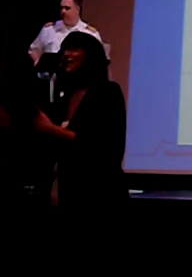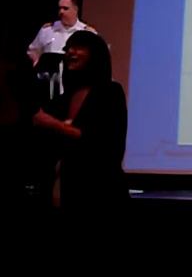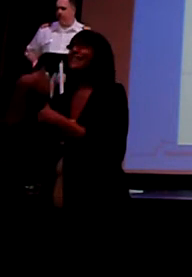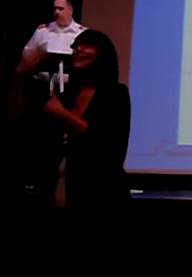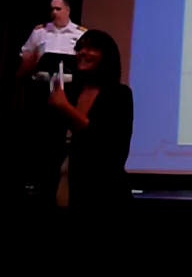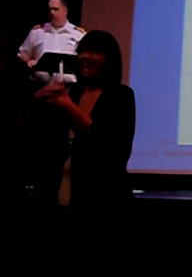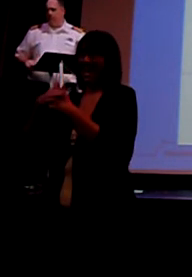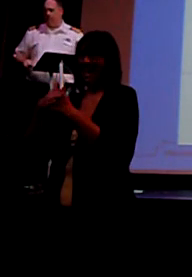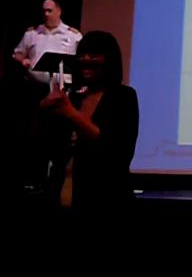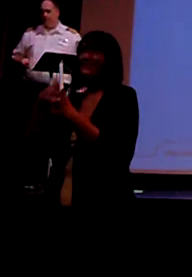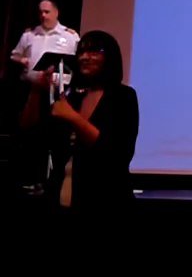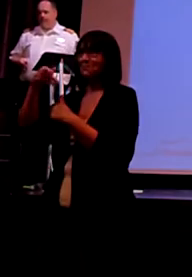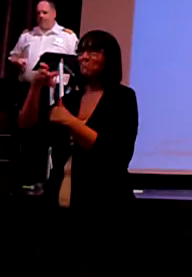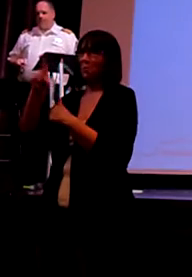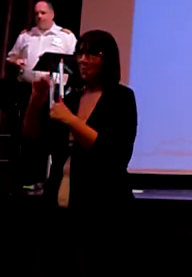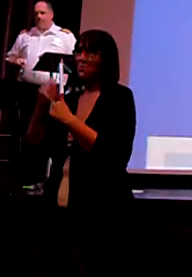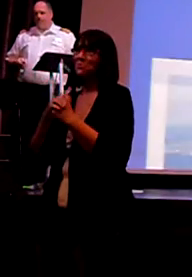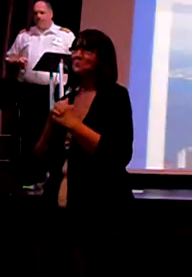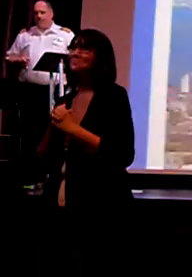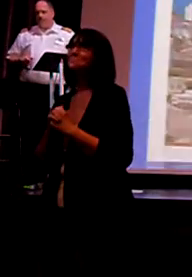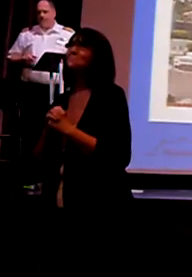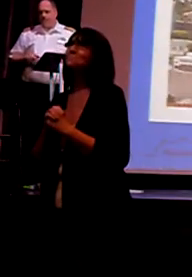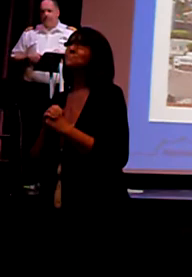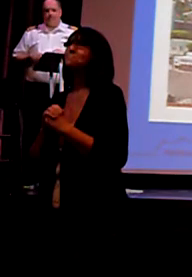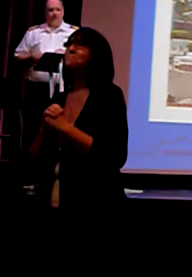next port.